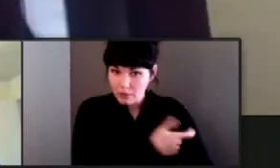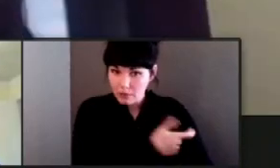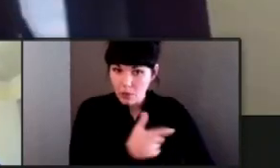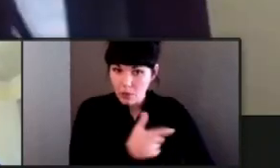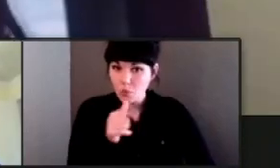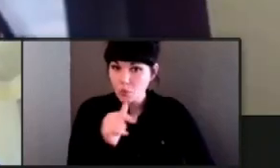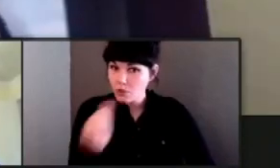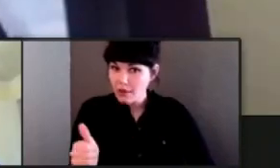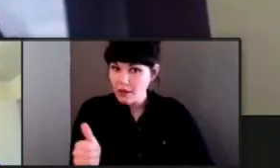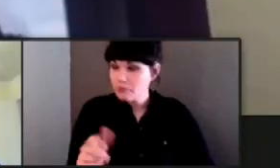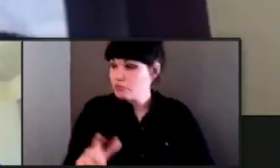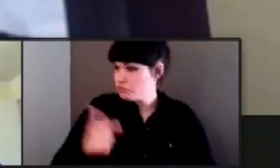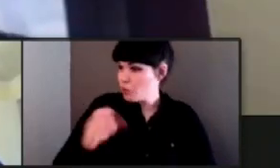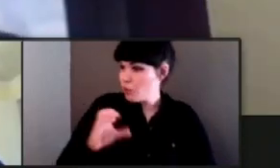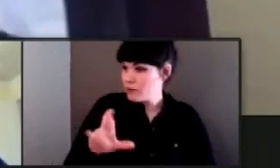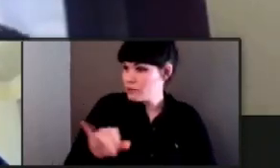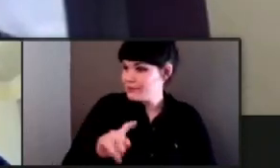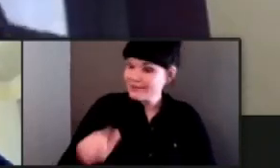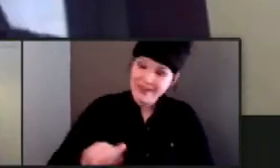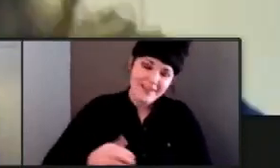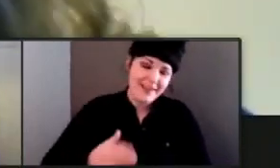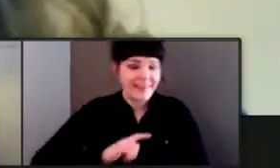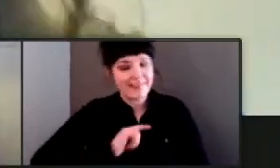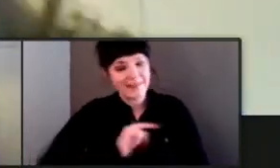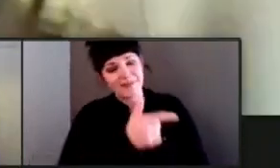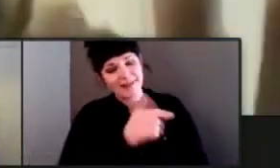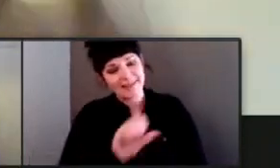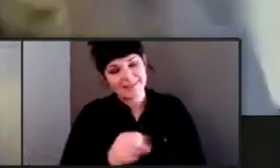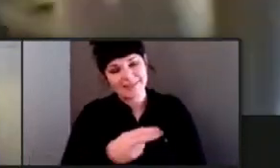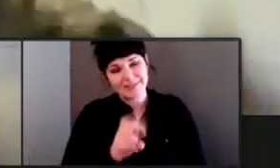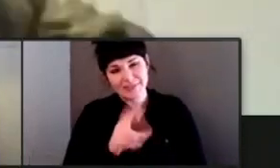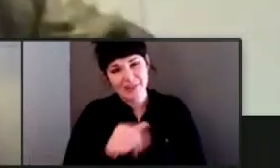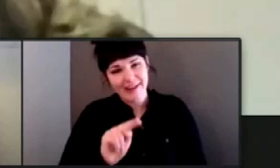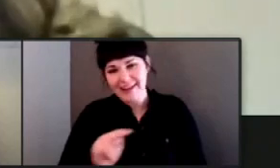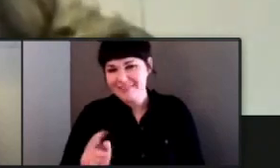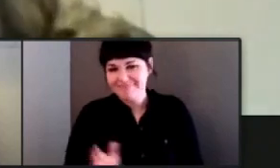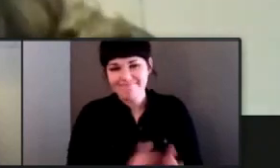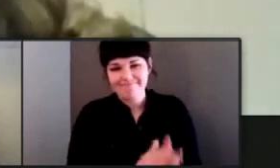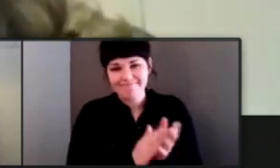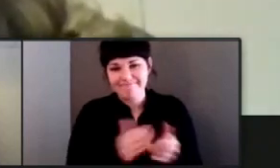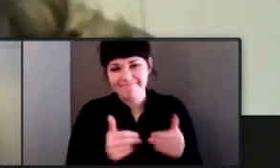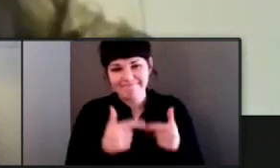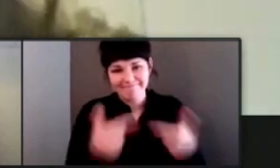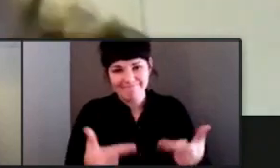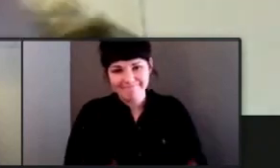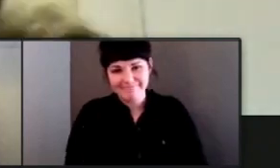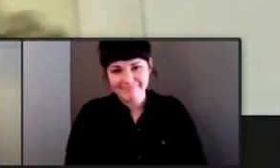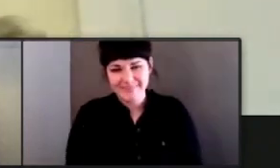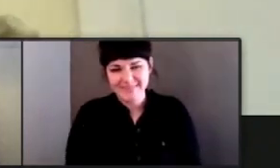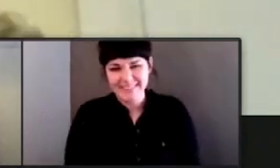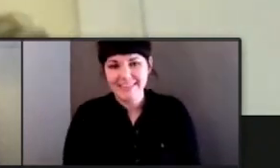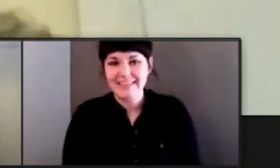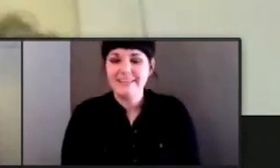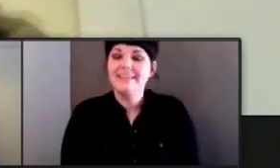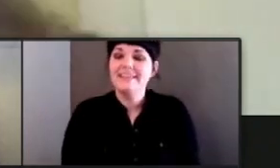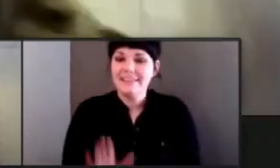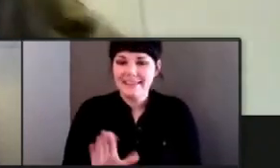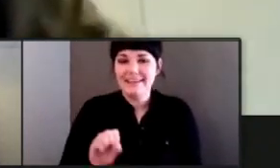ahead, Sean. Go for it. I'll pick so that you guys, Sean, why don't you go ahead at first, and then Crystal